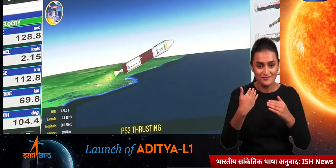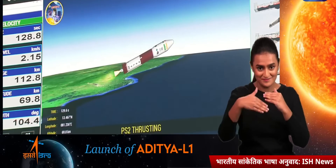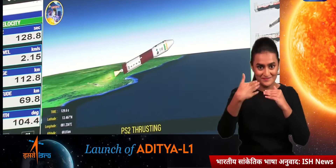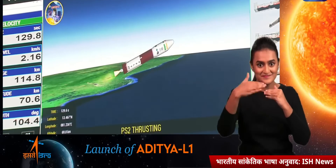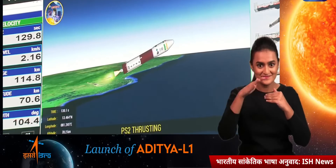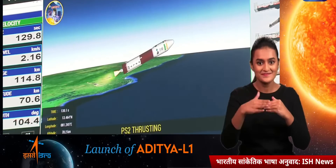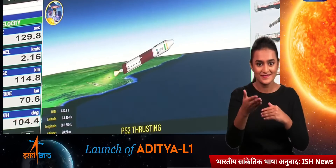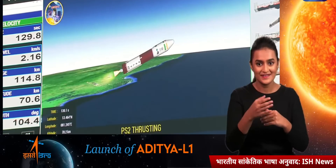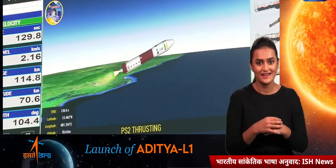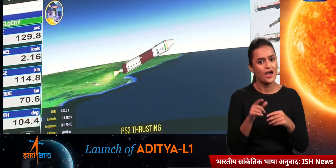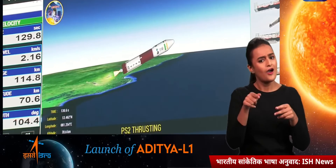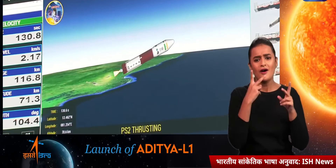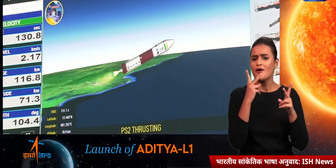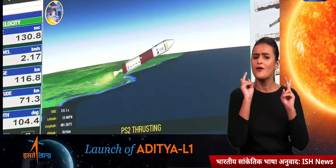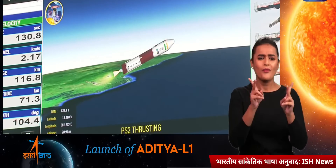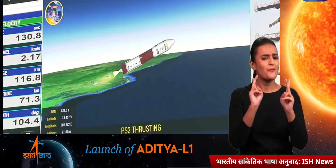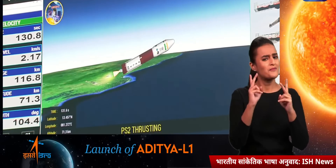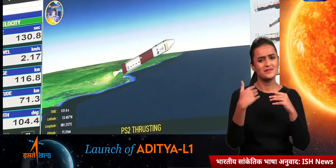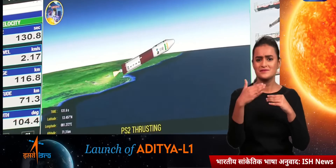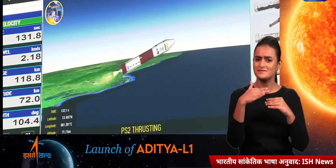normal.